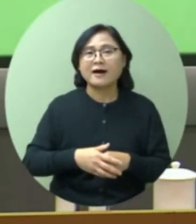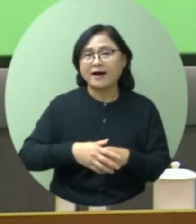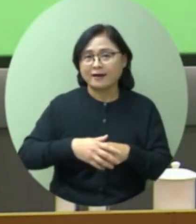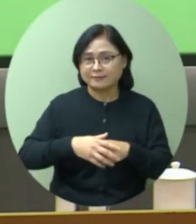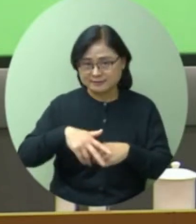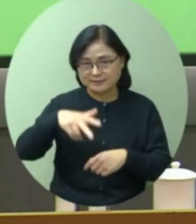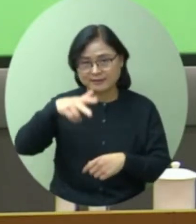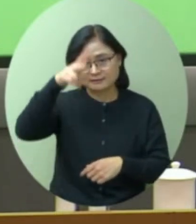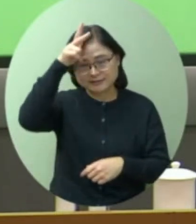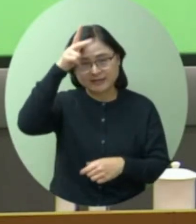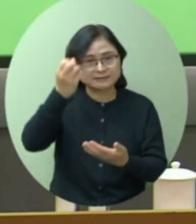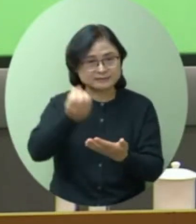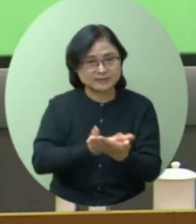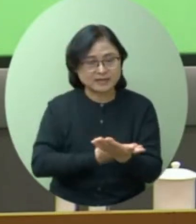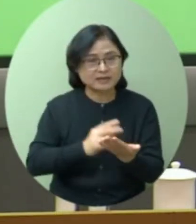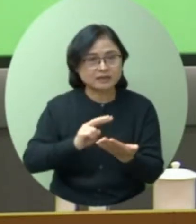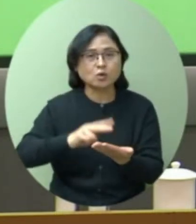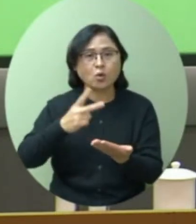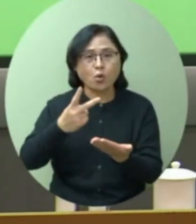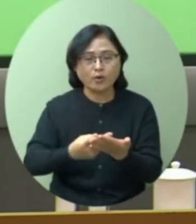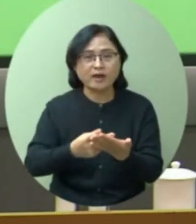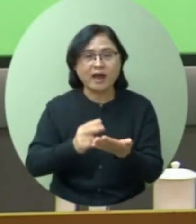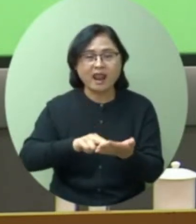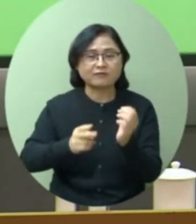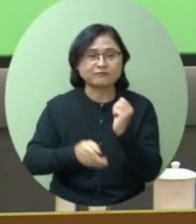administration system.